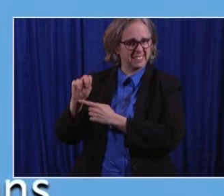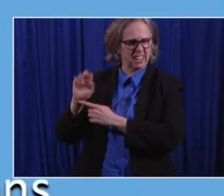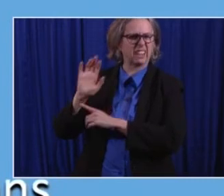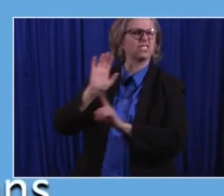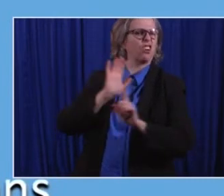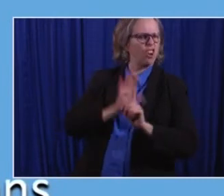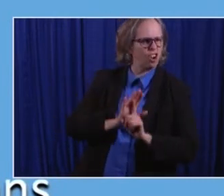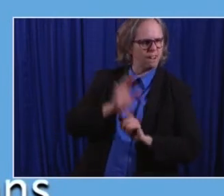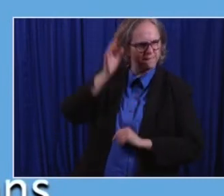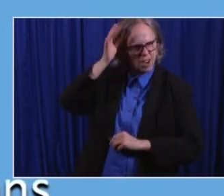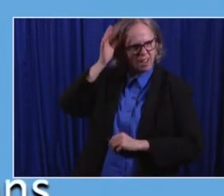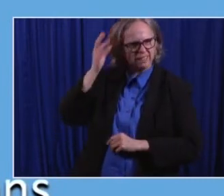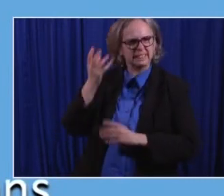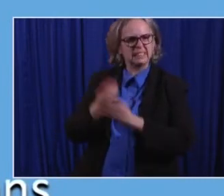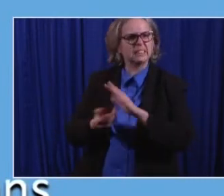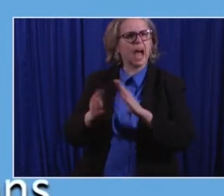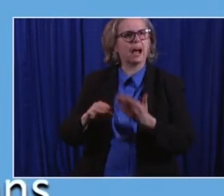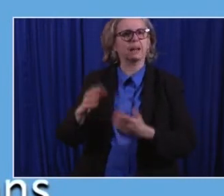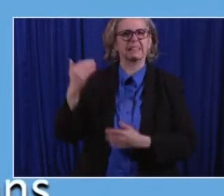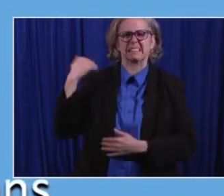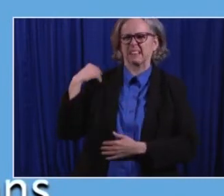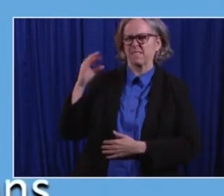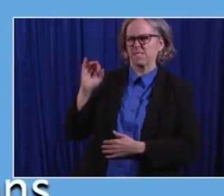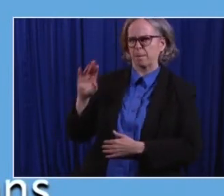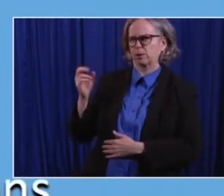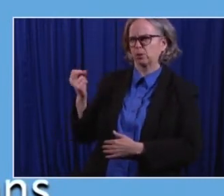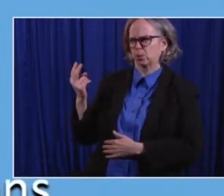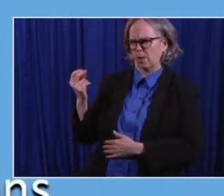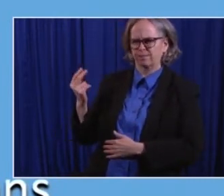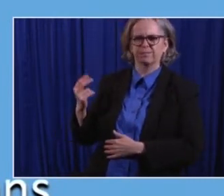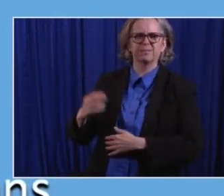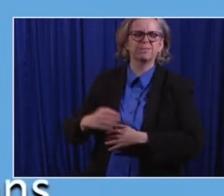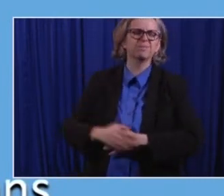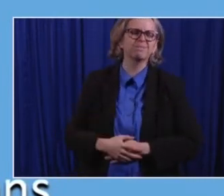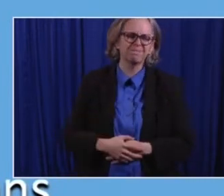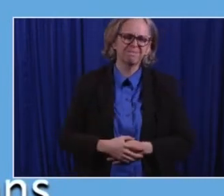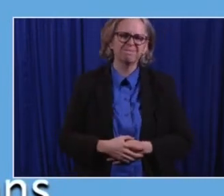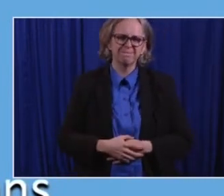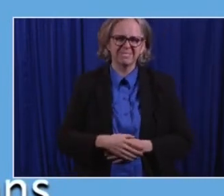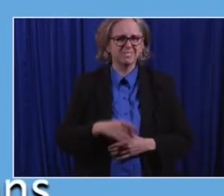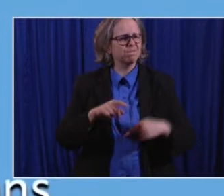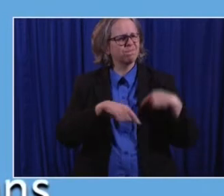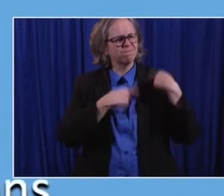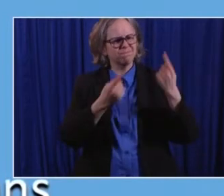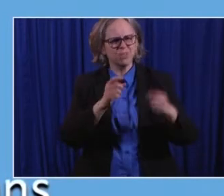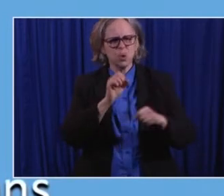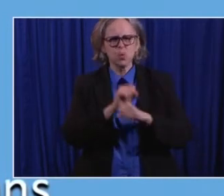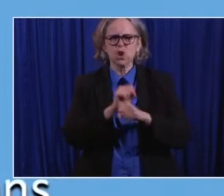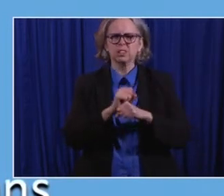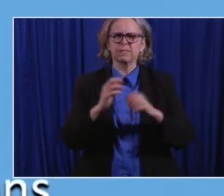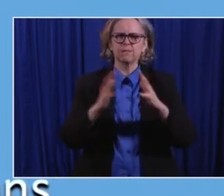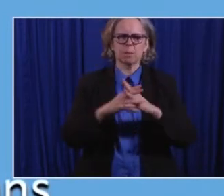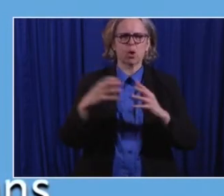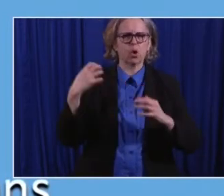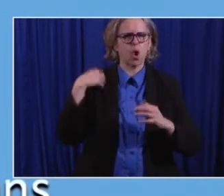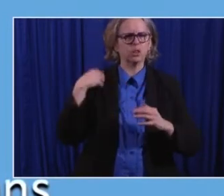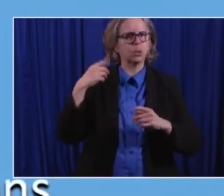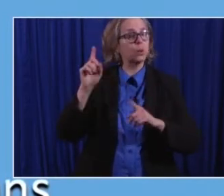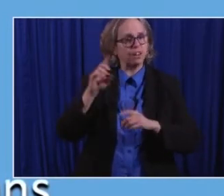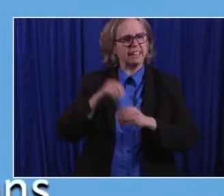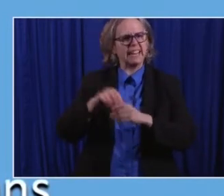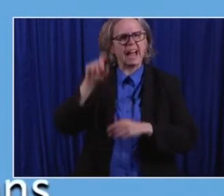He was a gifted football coach in Akron for 25 years. He coached for multiple organizations such as the South